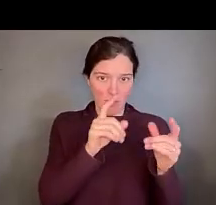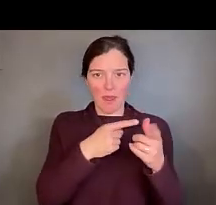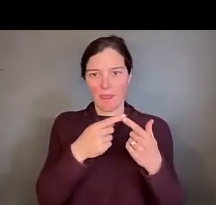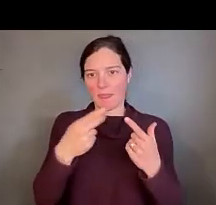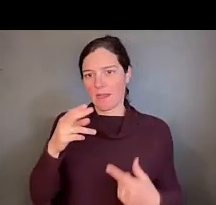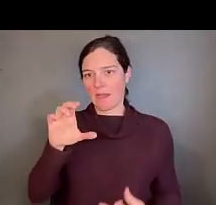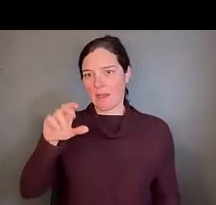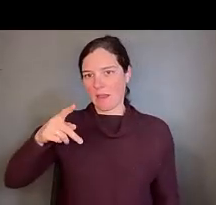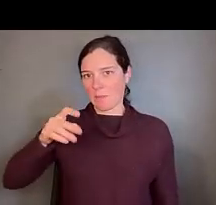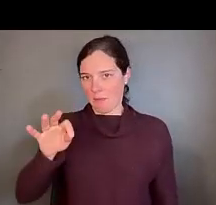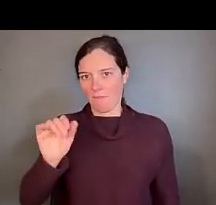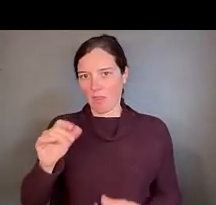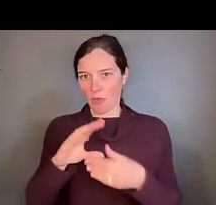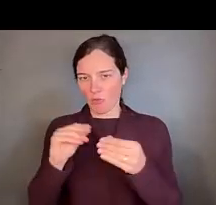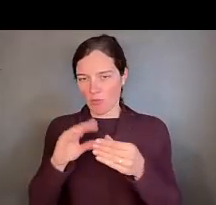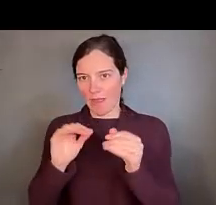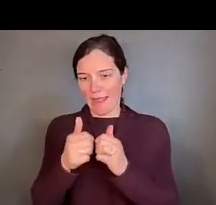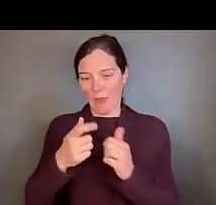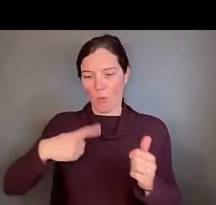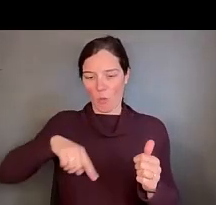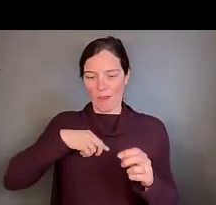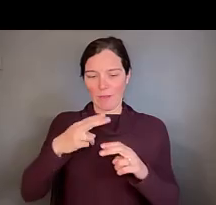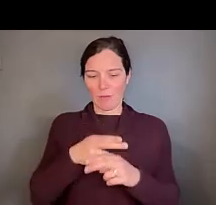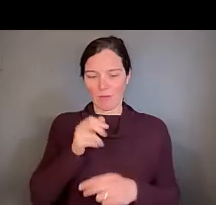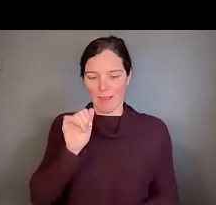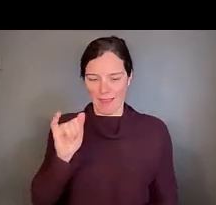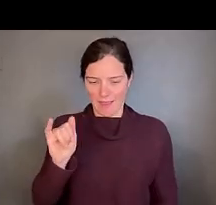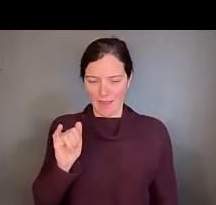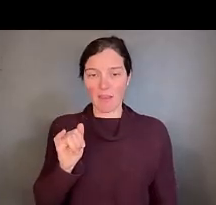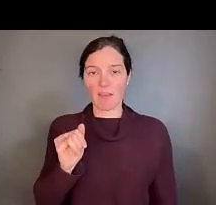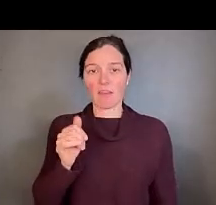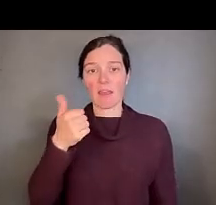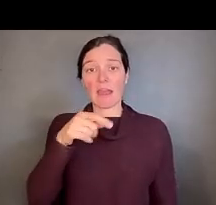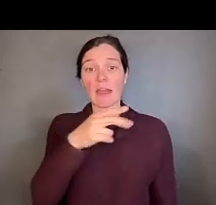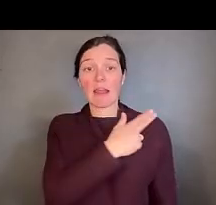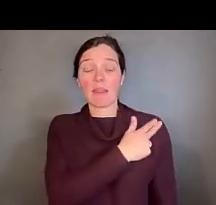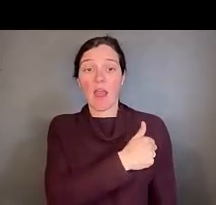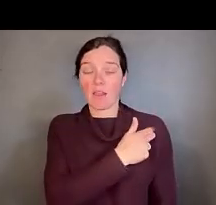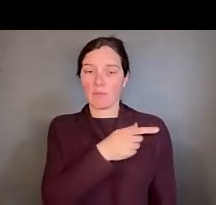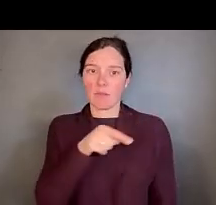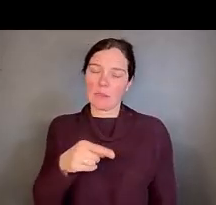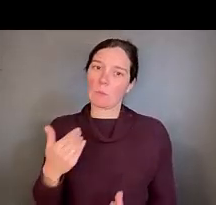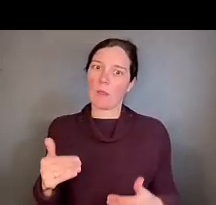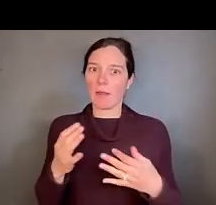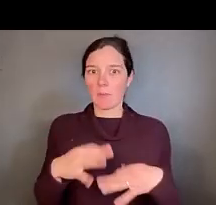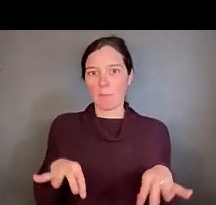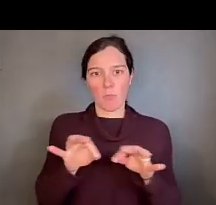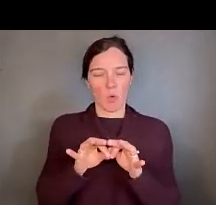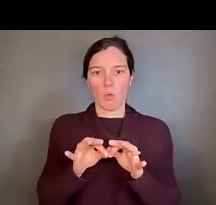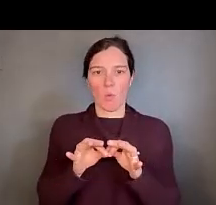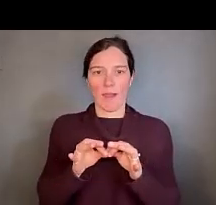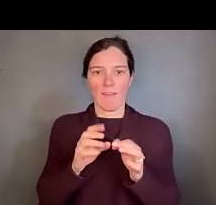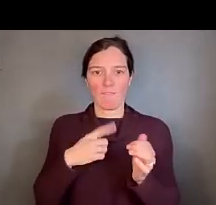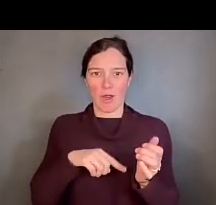our side that wants to answer how we're using AI? Any of the hospitals, it's such an important way for